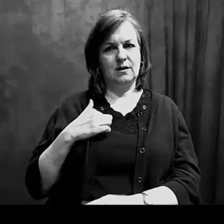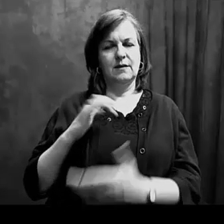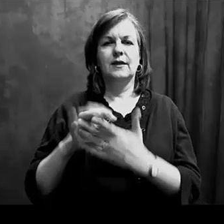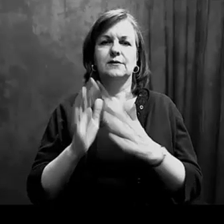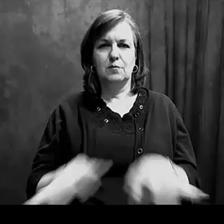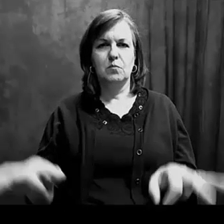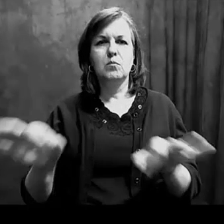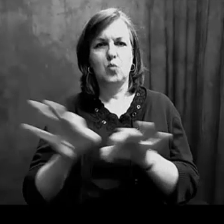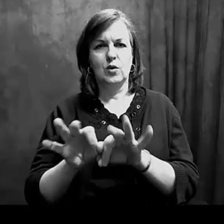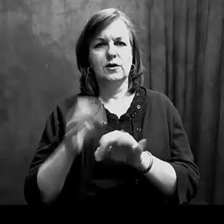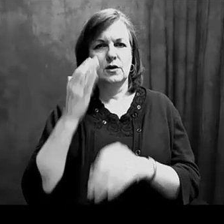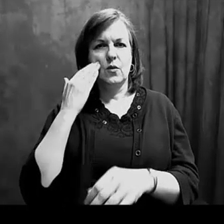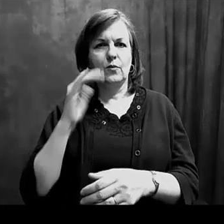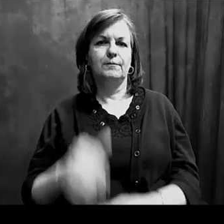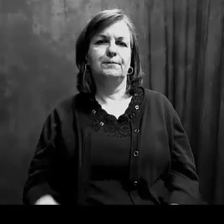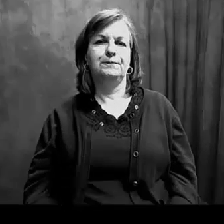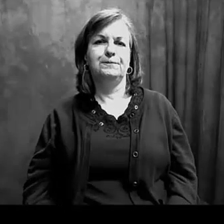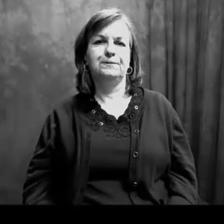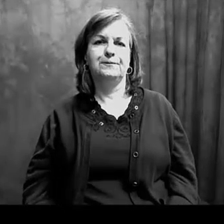important.